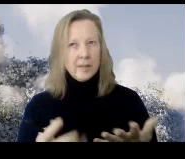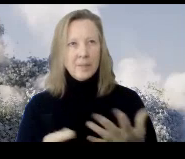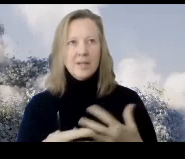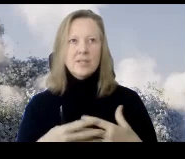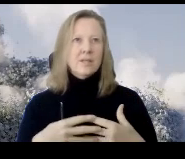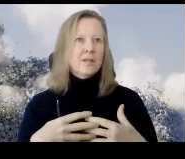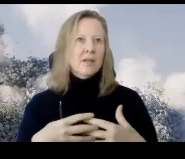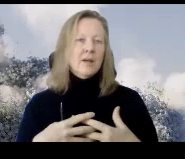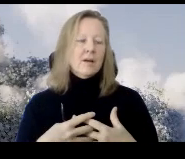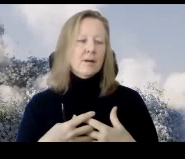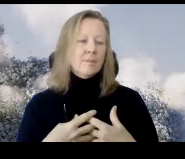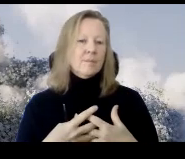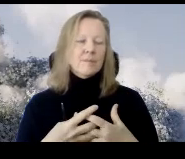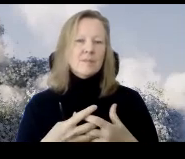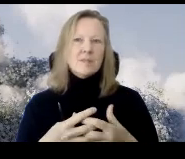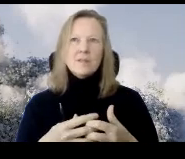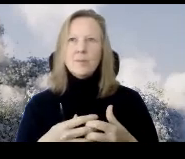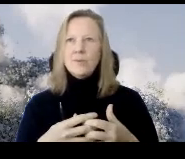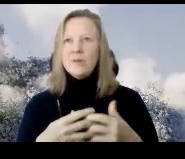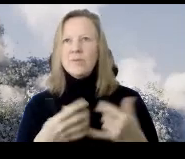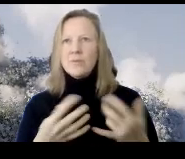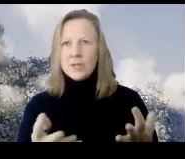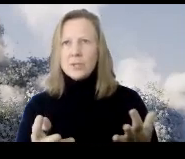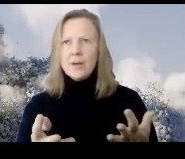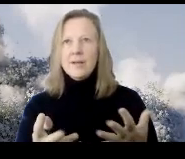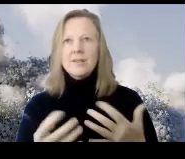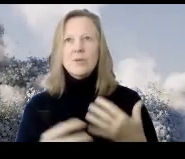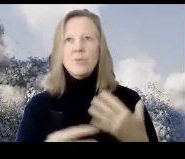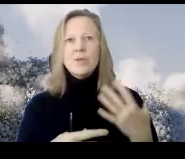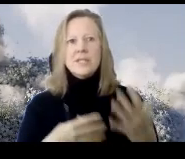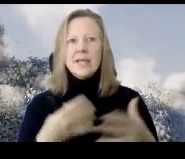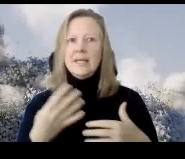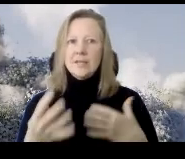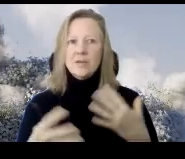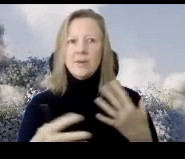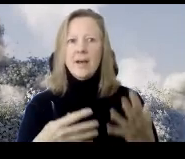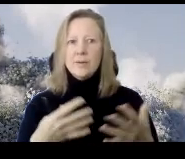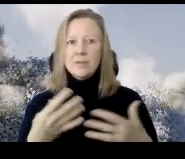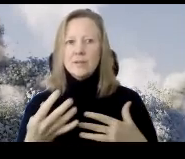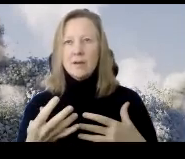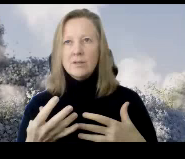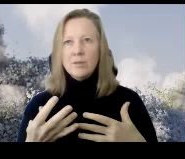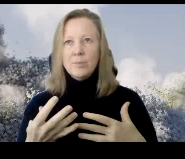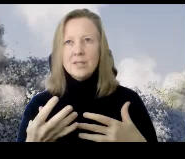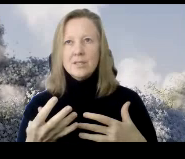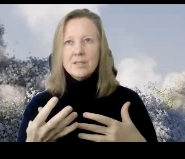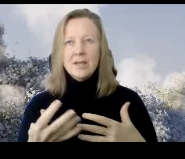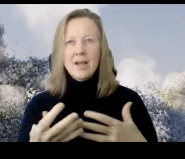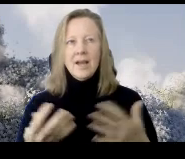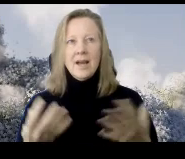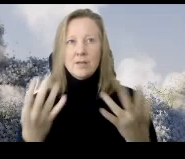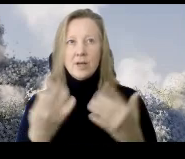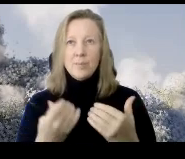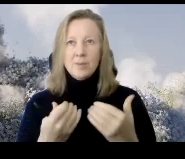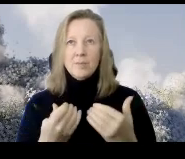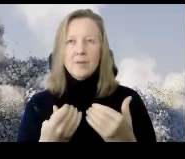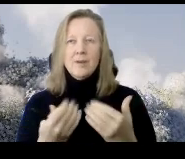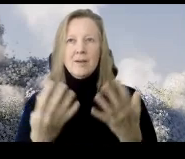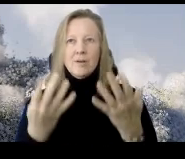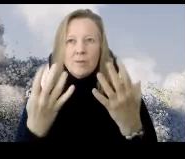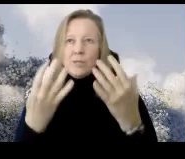an upset patient, someone who's very frustrated. So just techniques on how to talk to the patients and how to